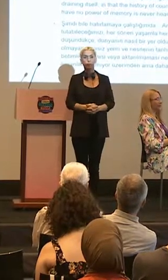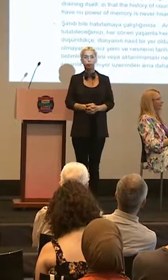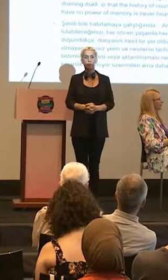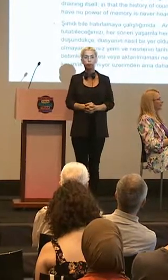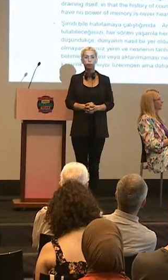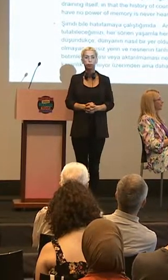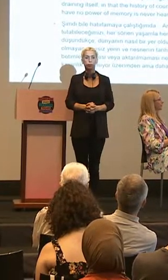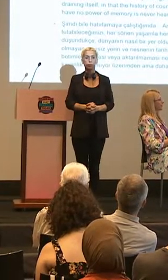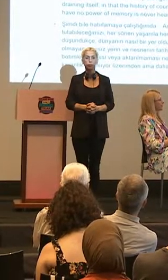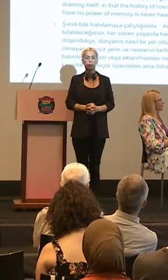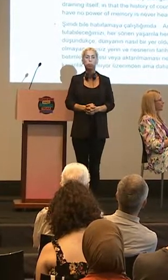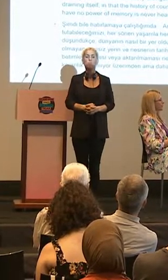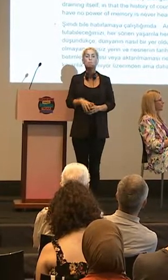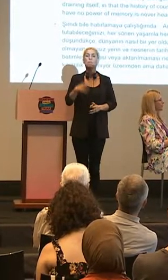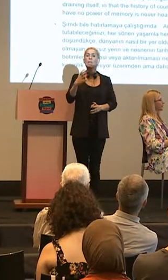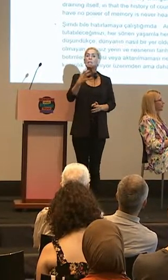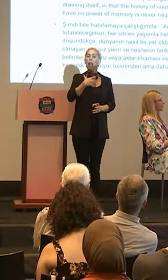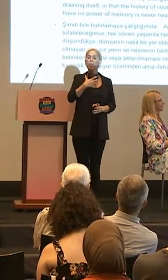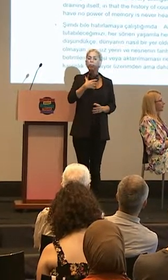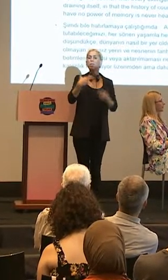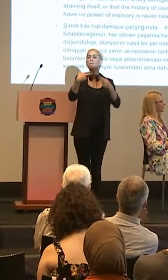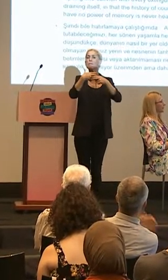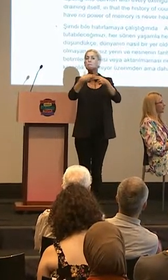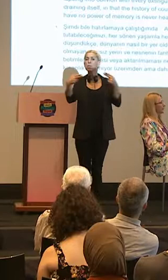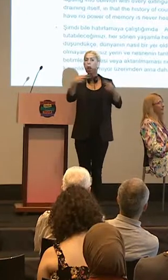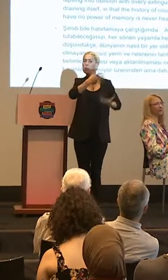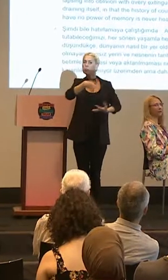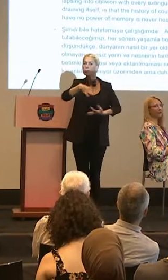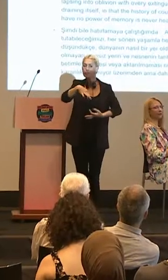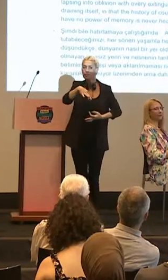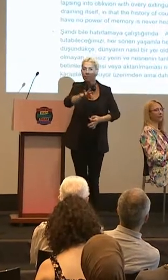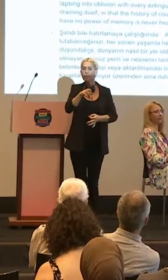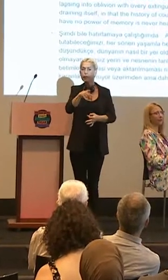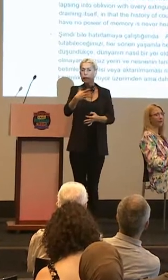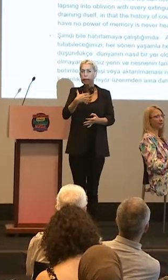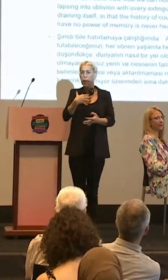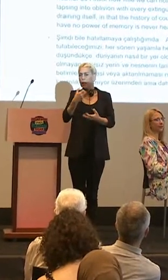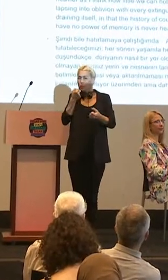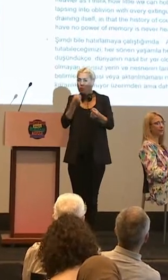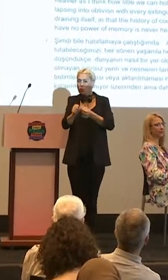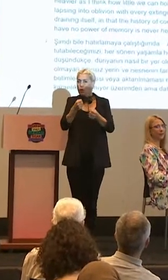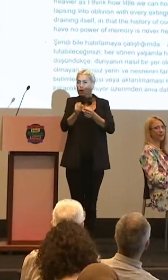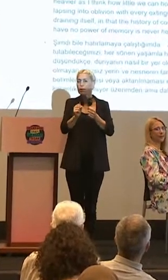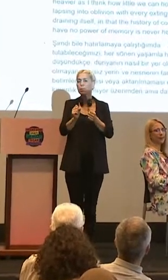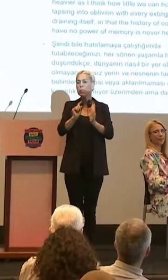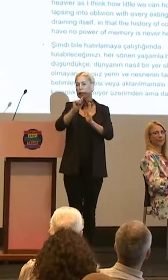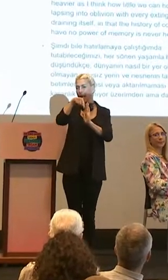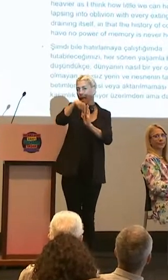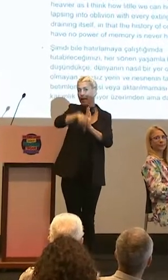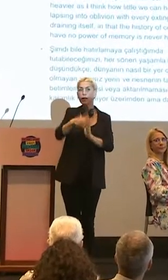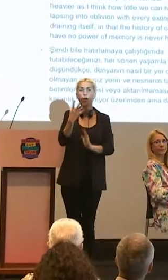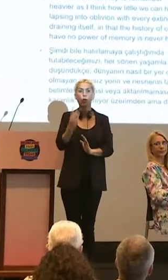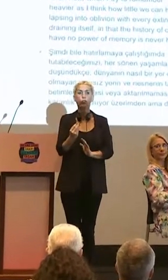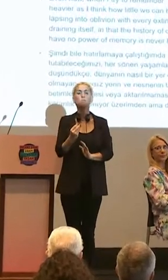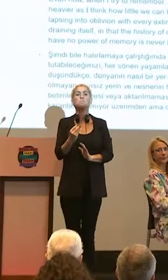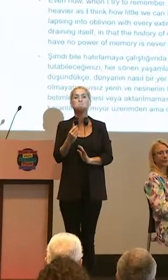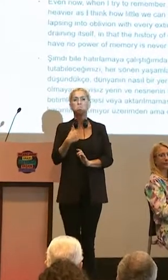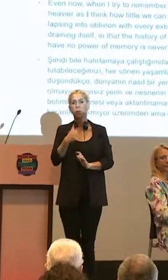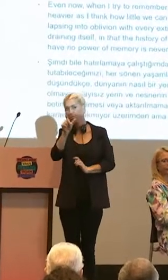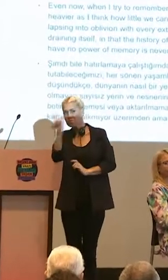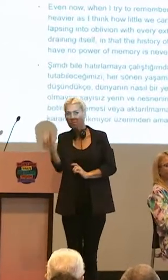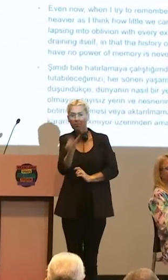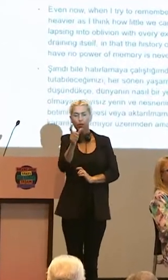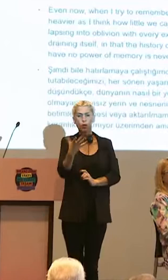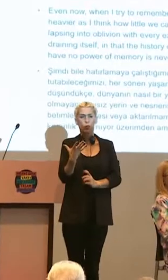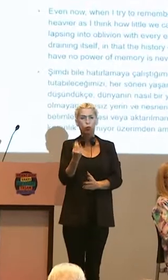think how little we can hold in mind how everything is constantly lapsing into